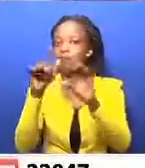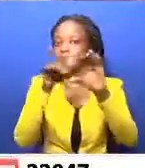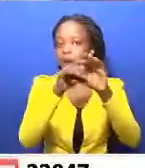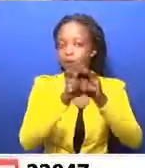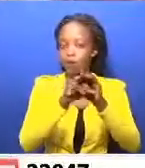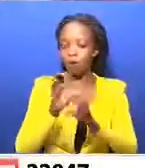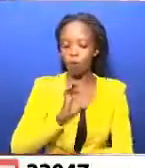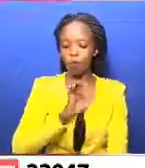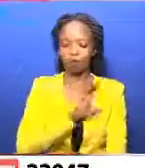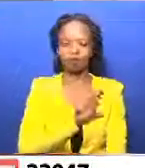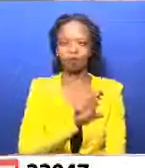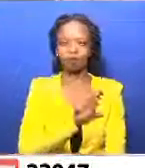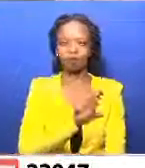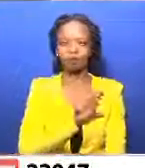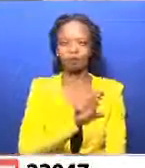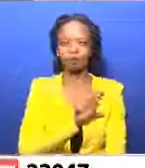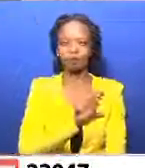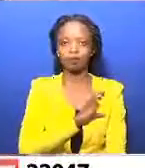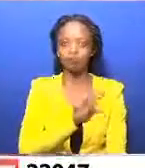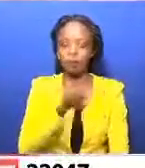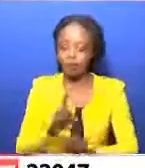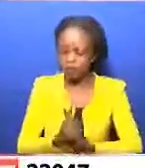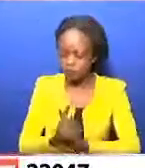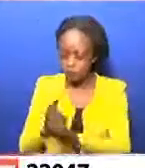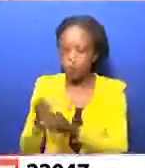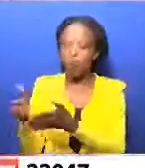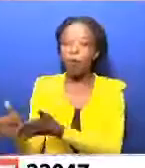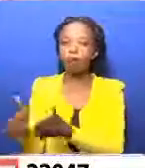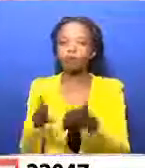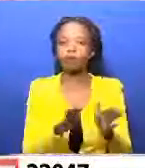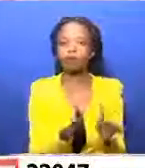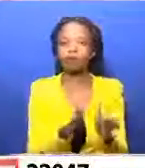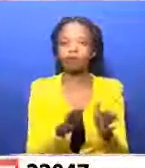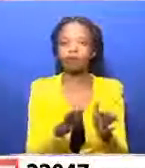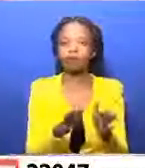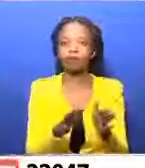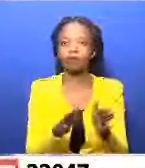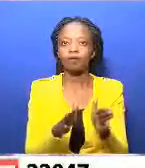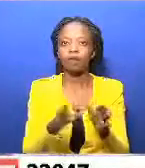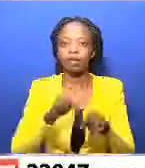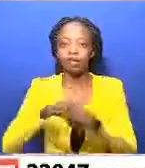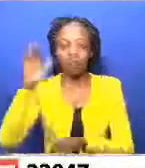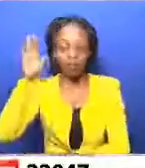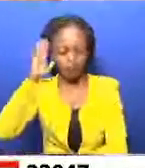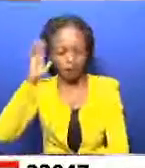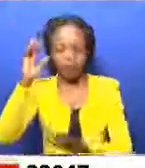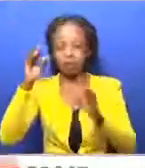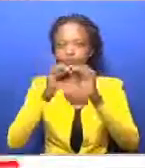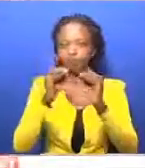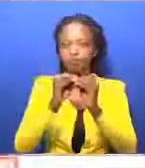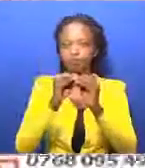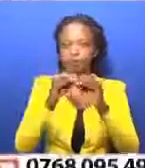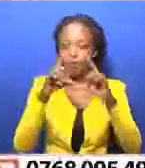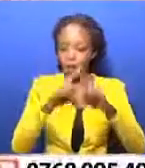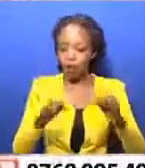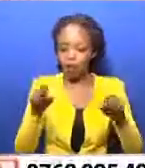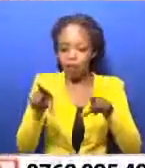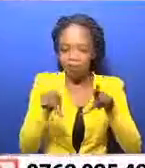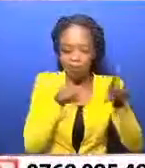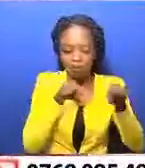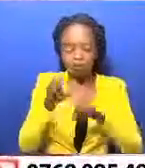select committee. Wapewe nafasi ya kusikizwa maneno yao kusikizwa katika plenary. Hii maneno ya select